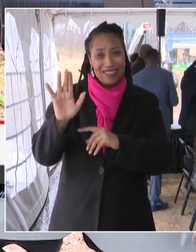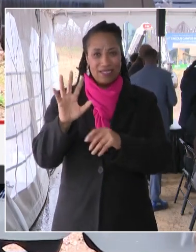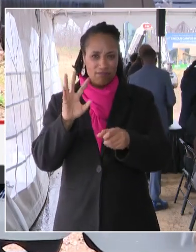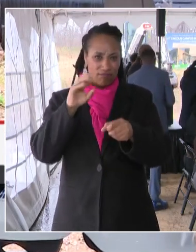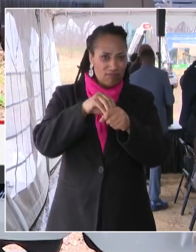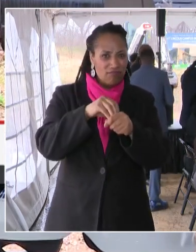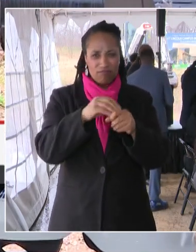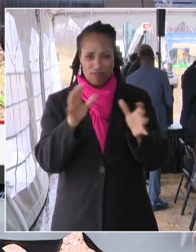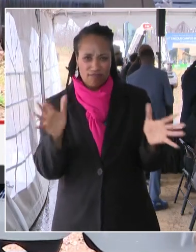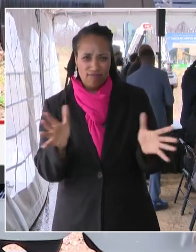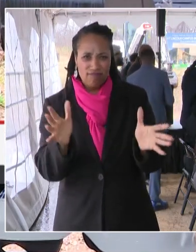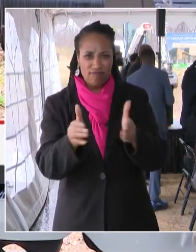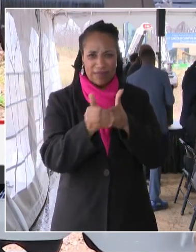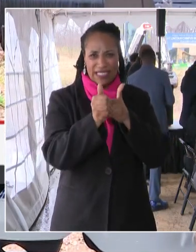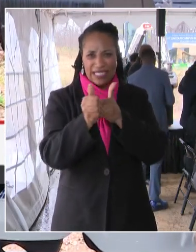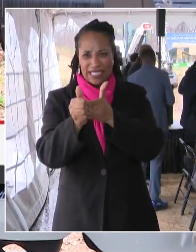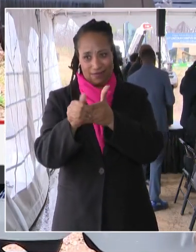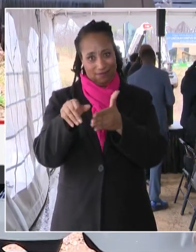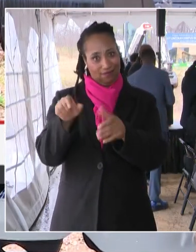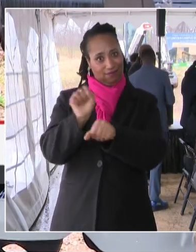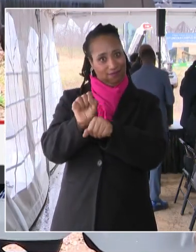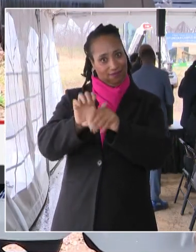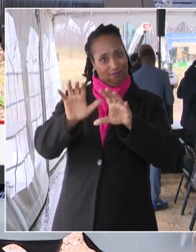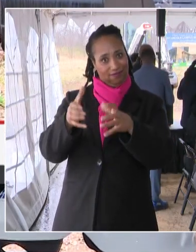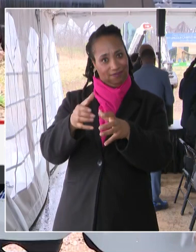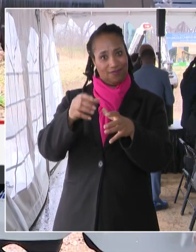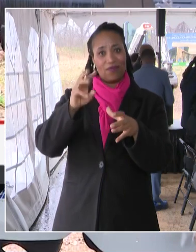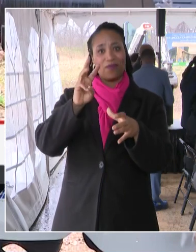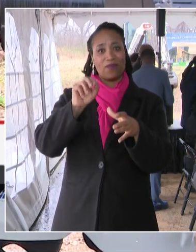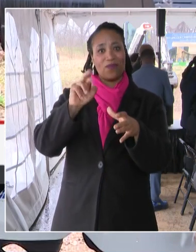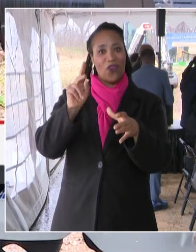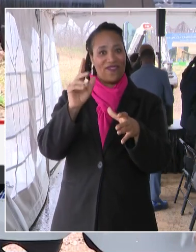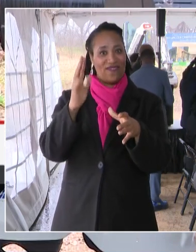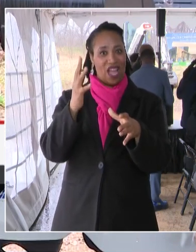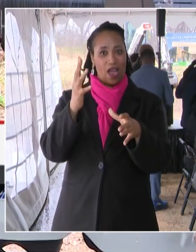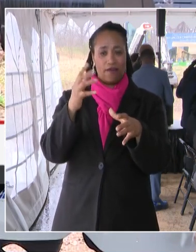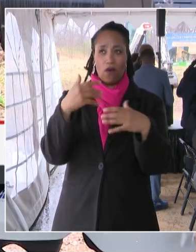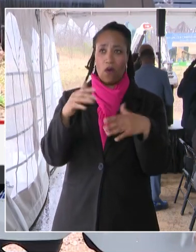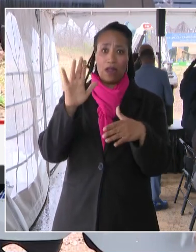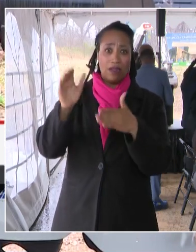project in particular, and now for his leadership in the city at large.